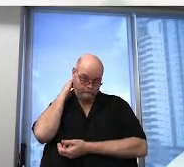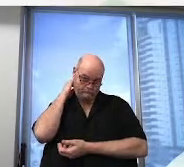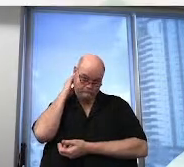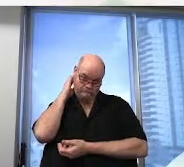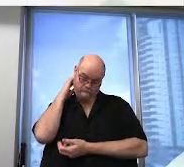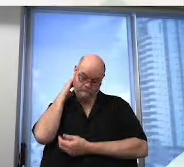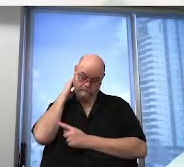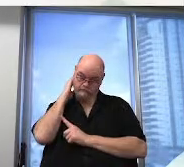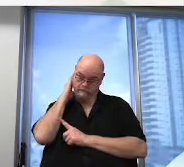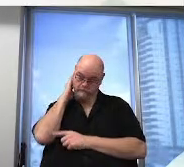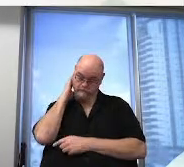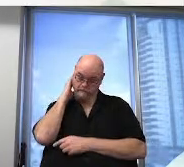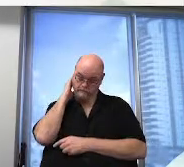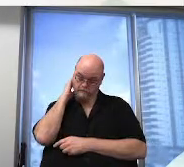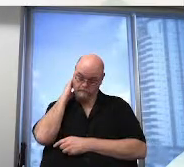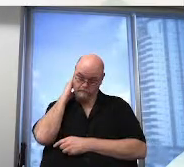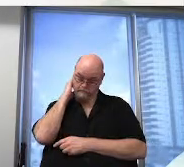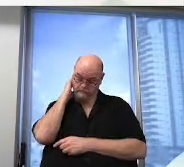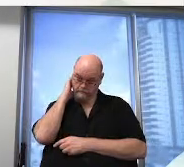Give me 1 second, please.